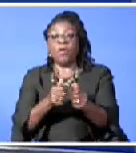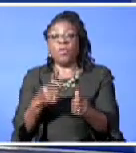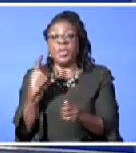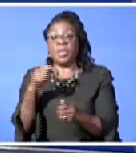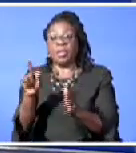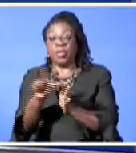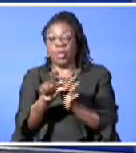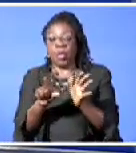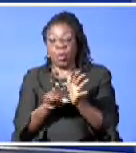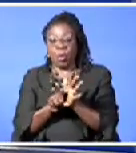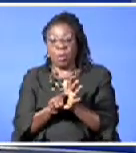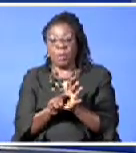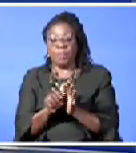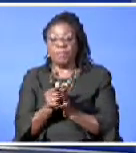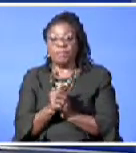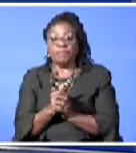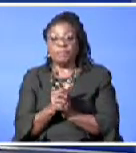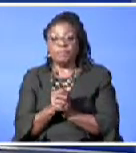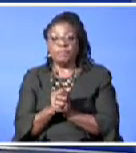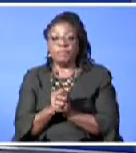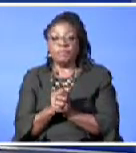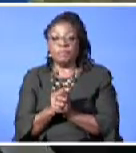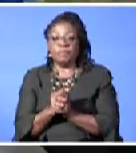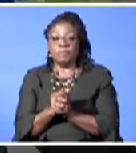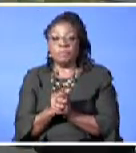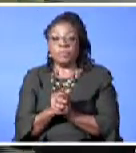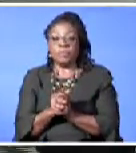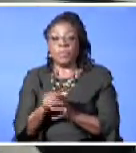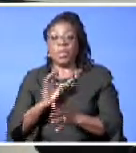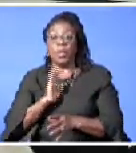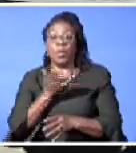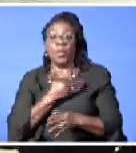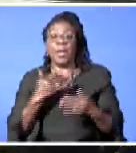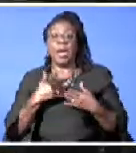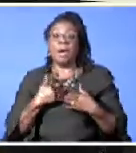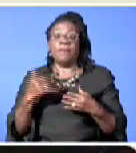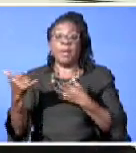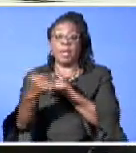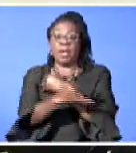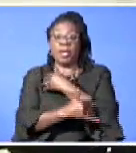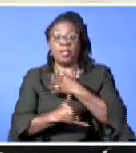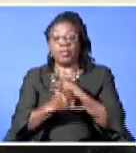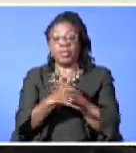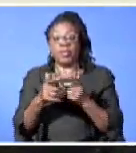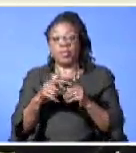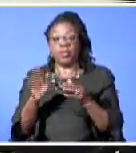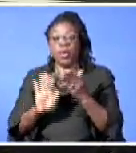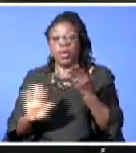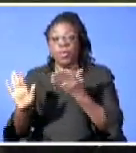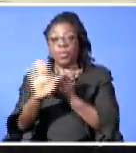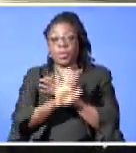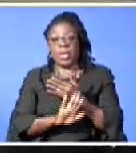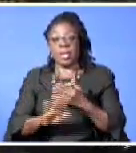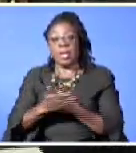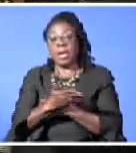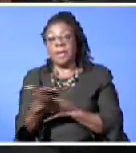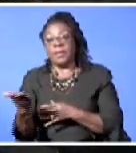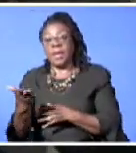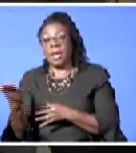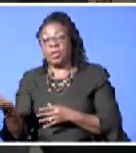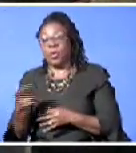prosecute those who breach it. We have a country to protect. And if individuals refuse